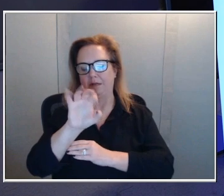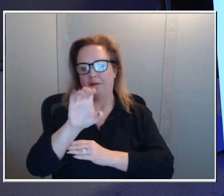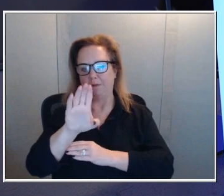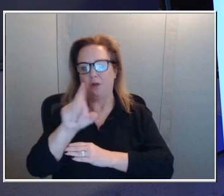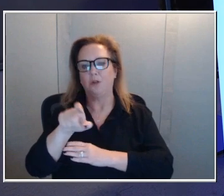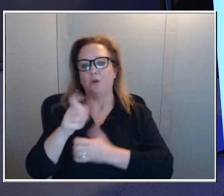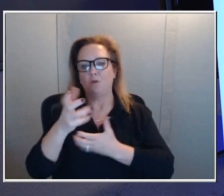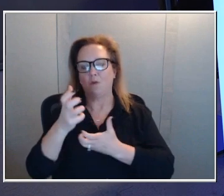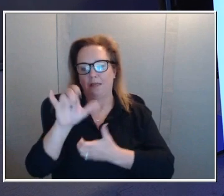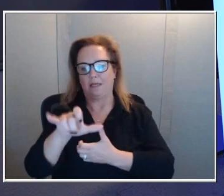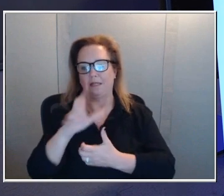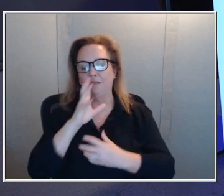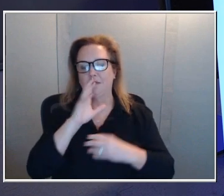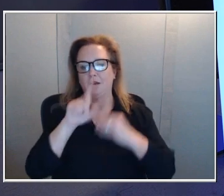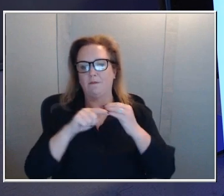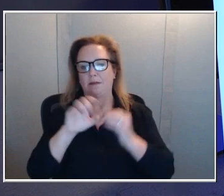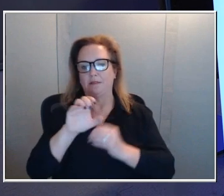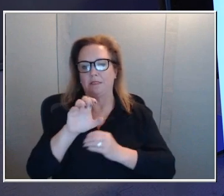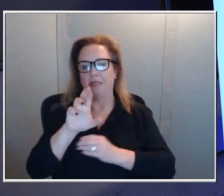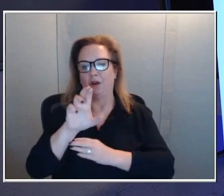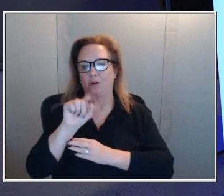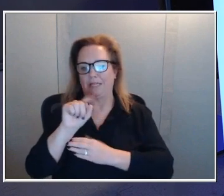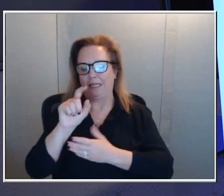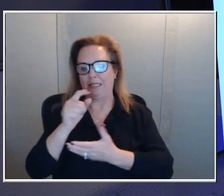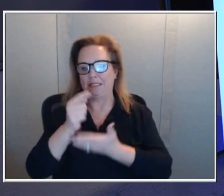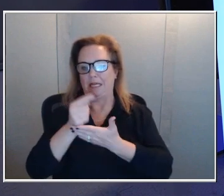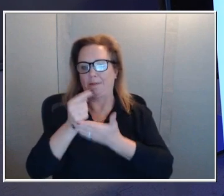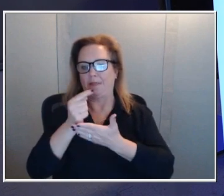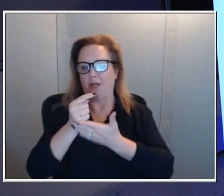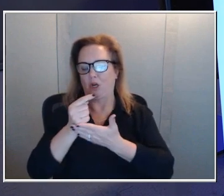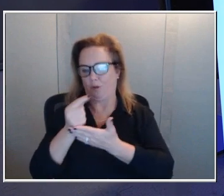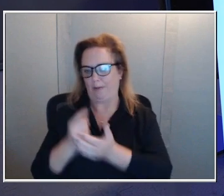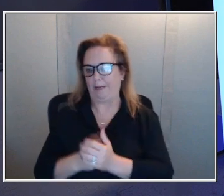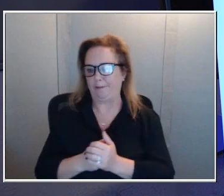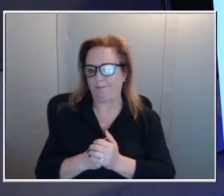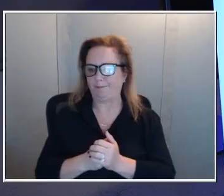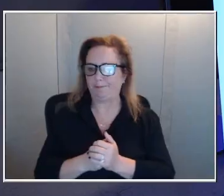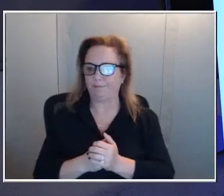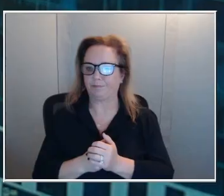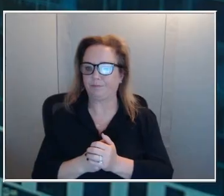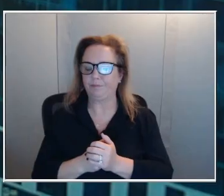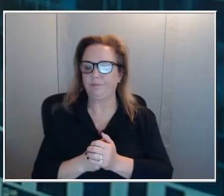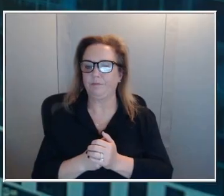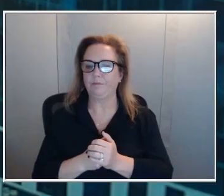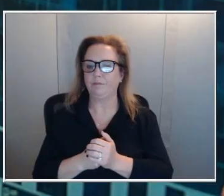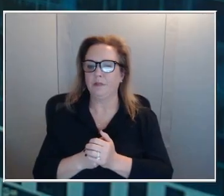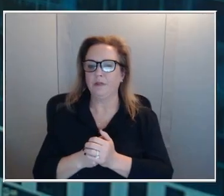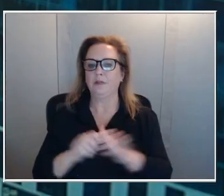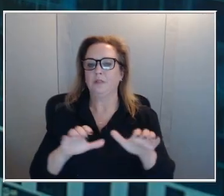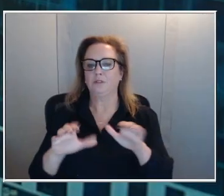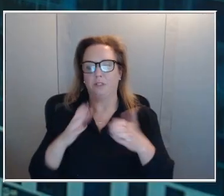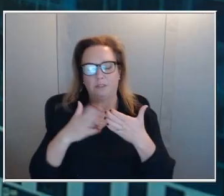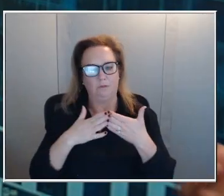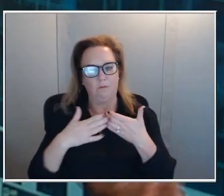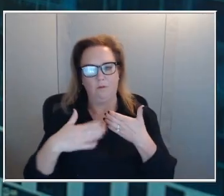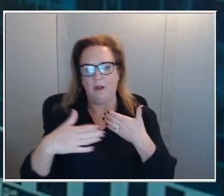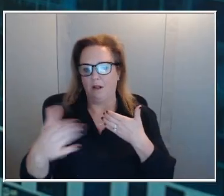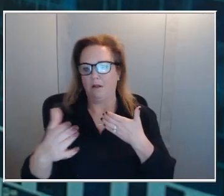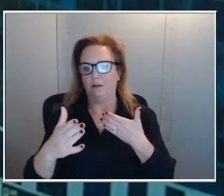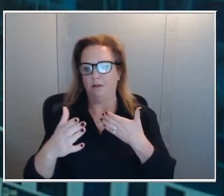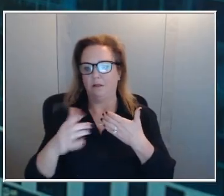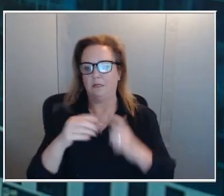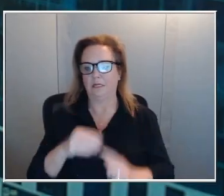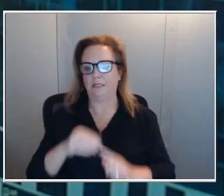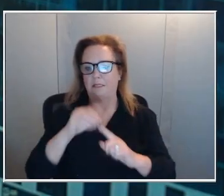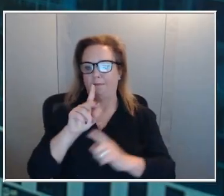that. Let's talk about CRT, this type of therapy. So fast forward, she does really well, except Kim